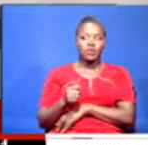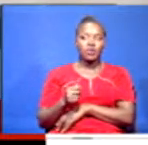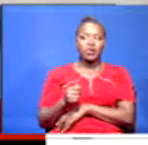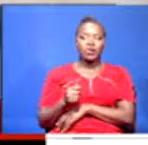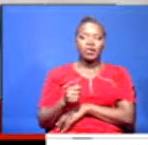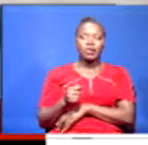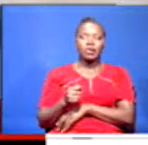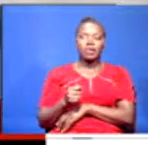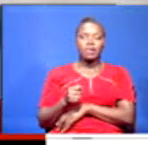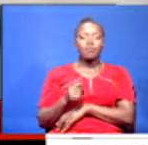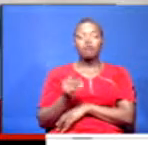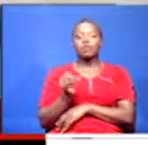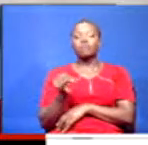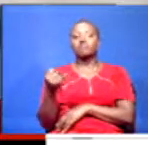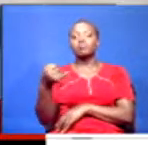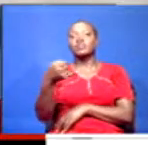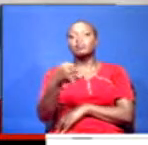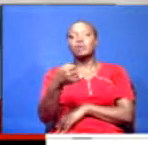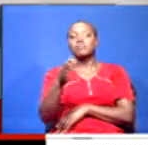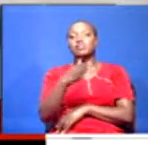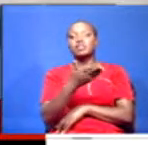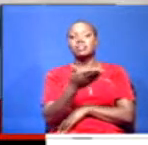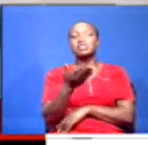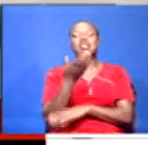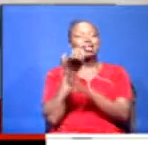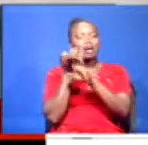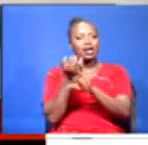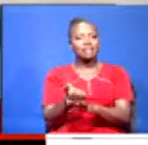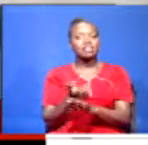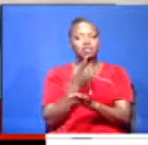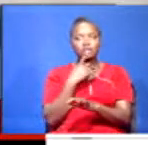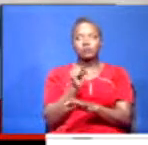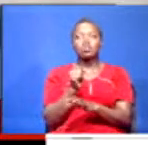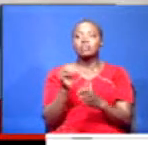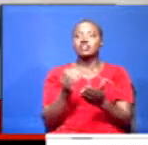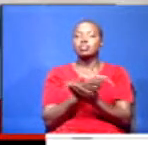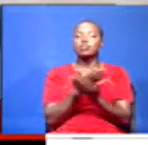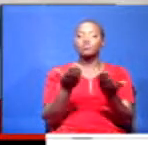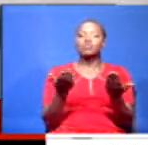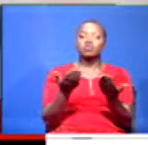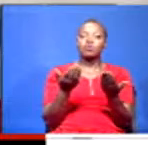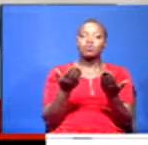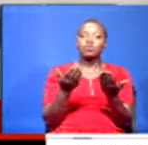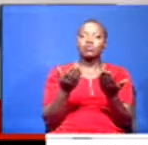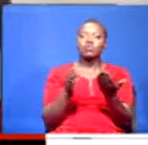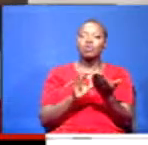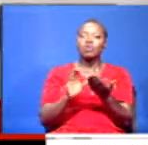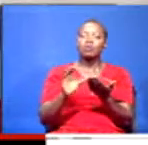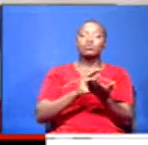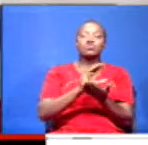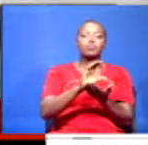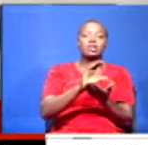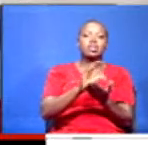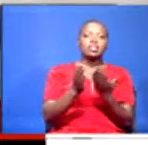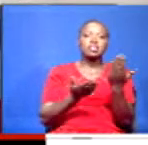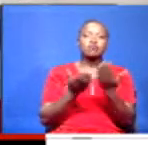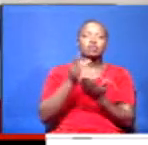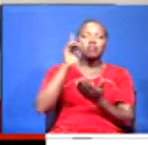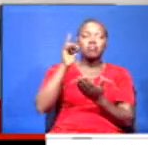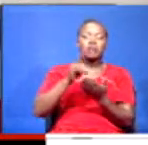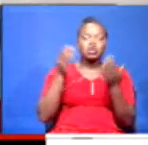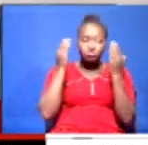the map, these areas are also difficult. So for some of you who are going to provide services, you really must be